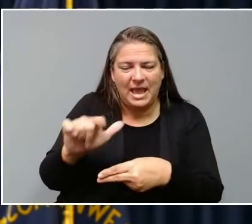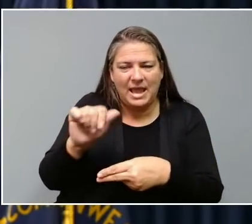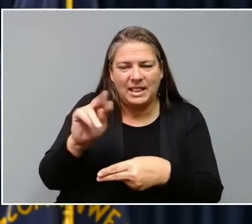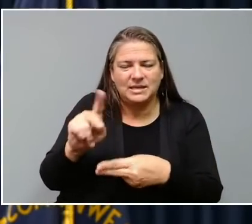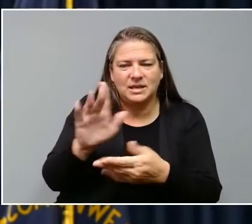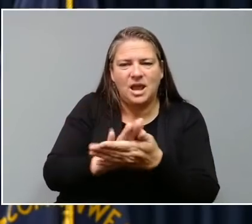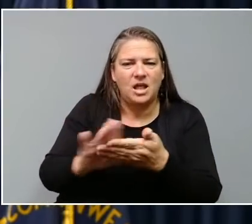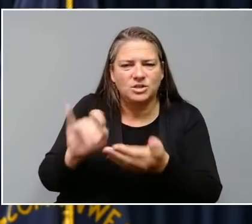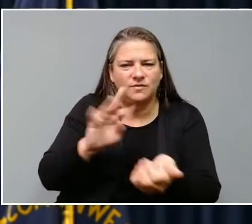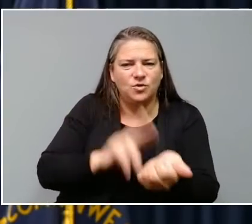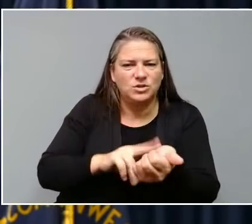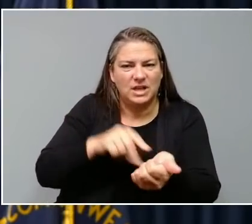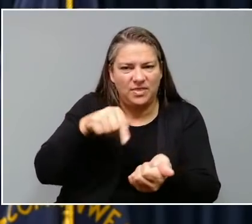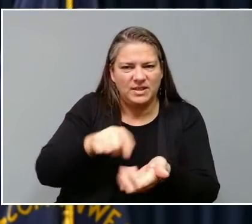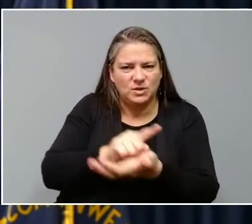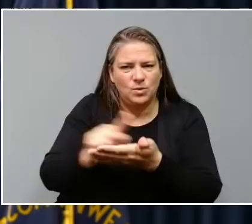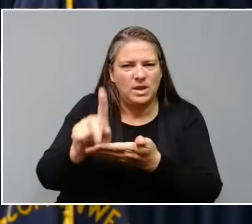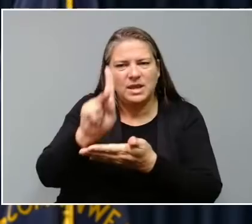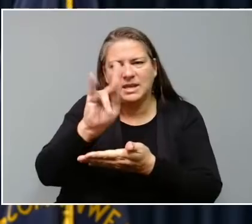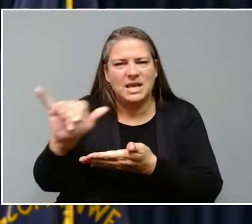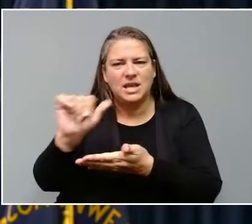Kentucky All-Stars. Welcome.